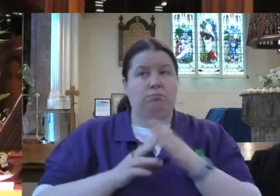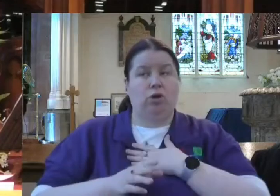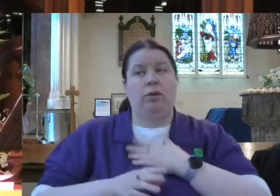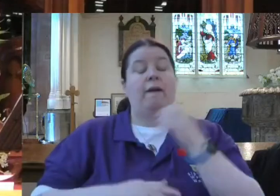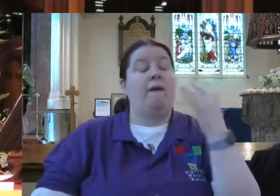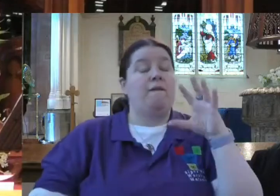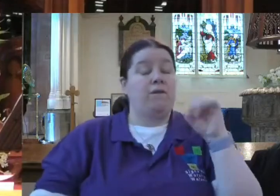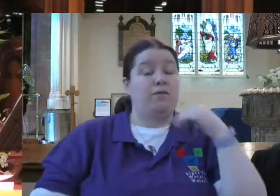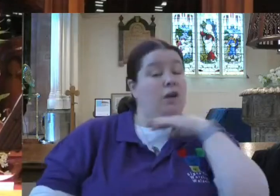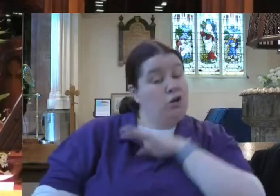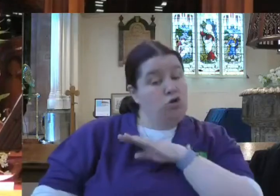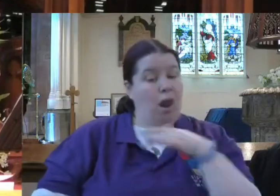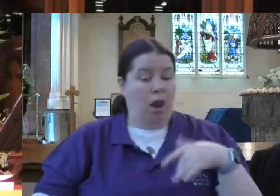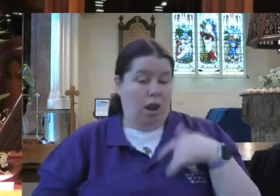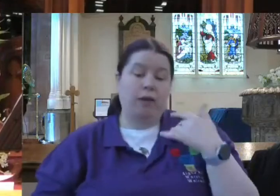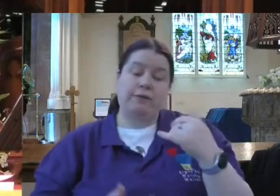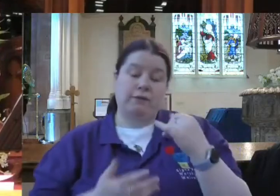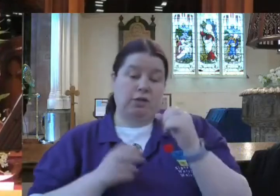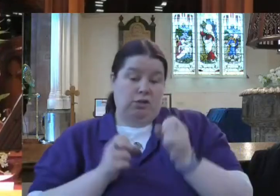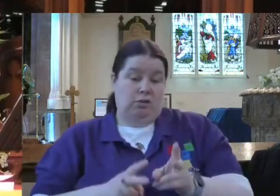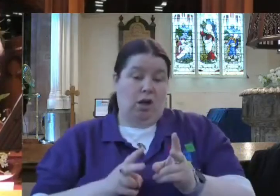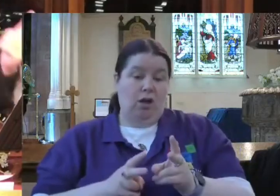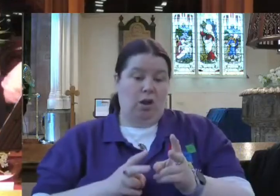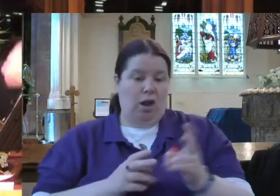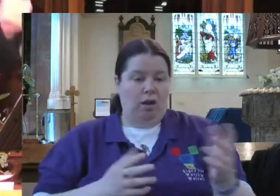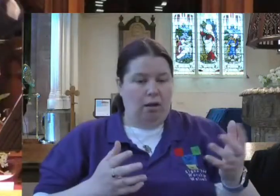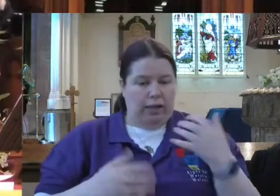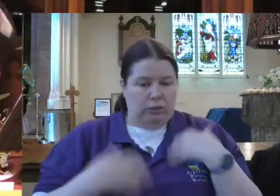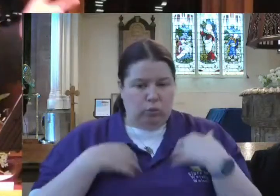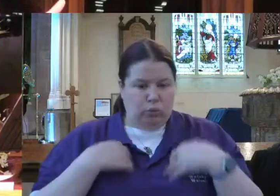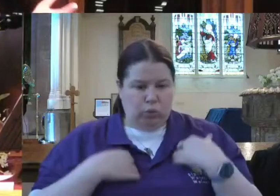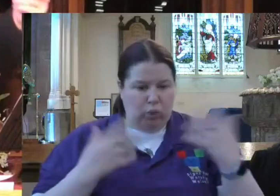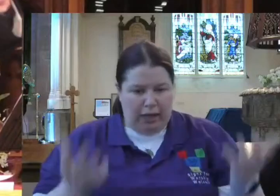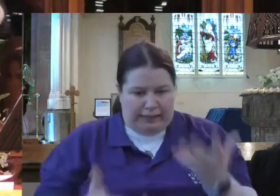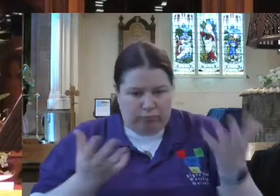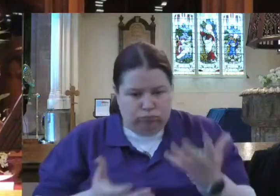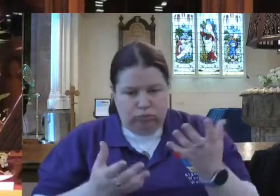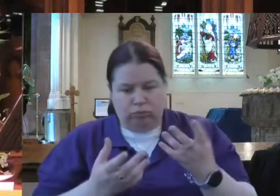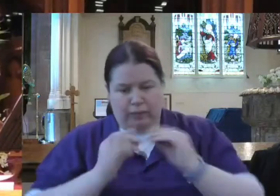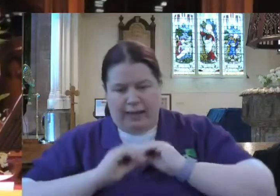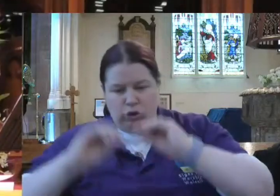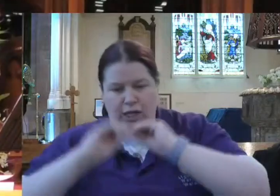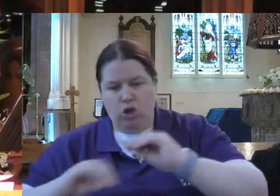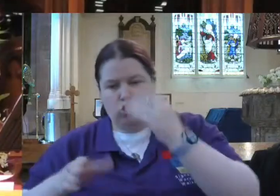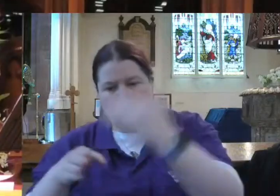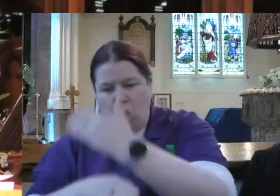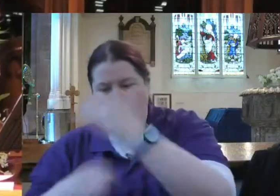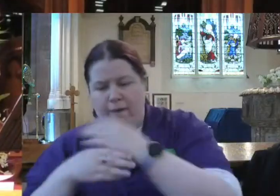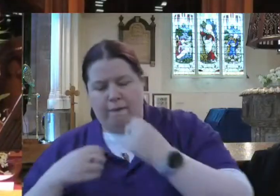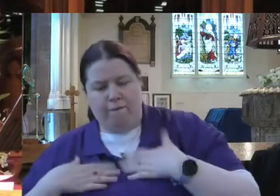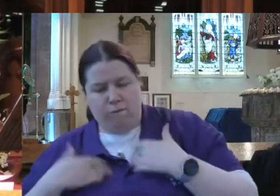1,500 lifestyle guides linked to arts and entertainment, cars and motoring, education and jobs, food and drink, health and